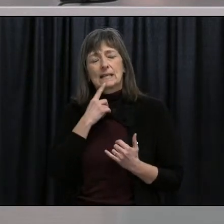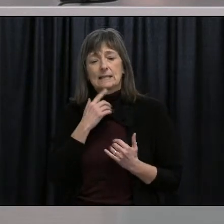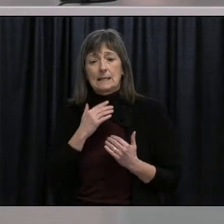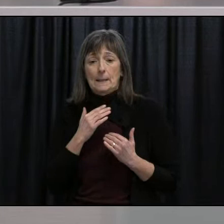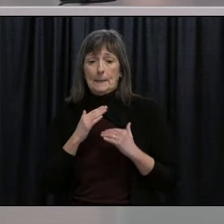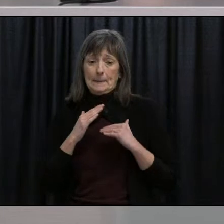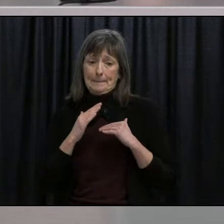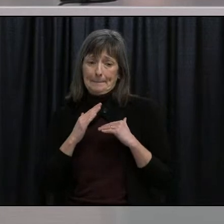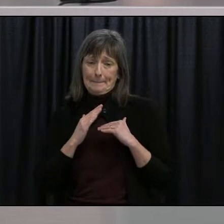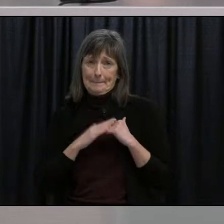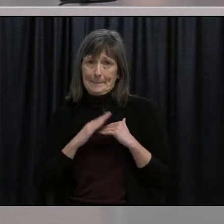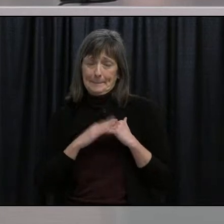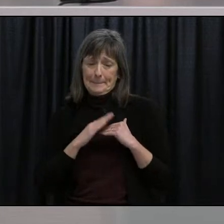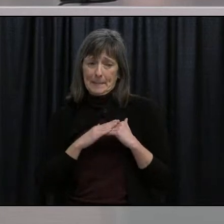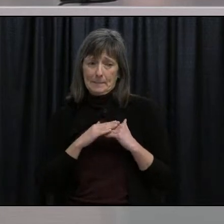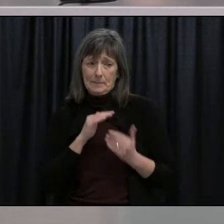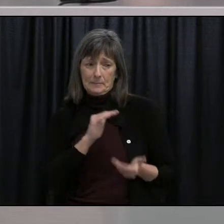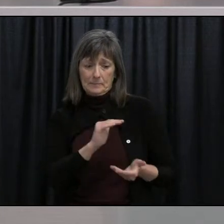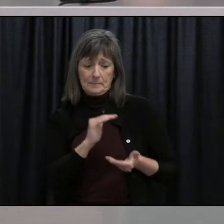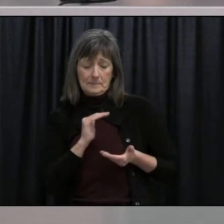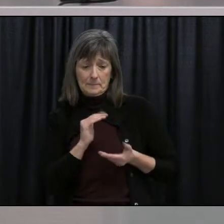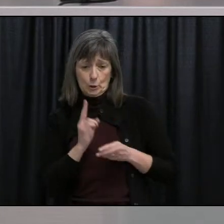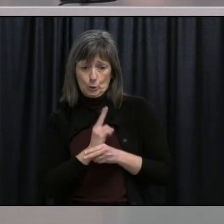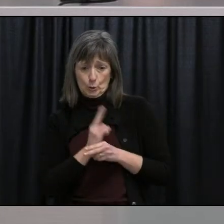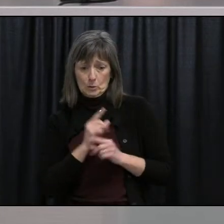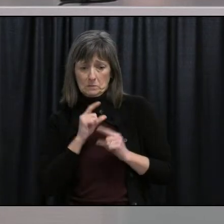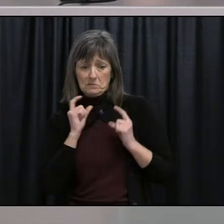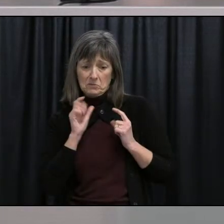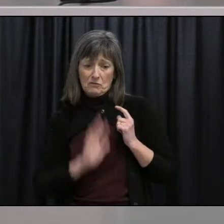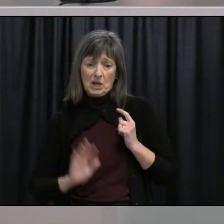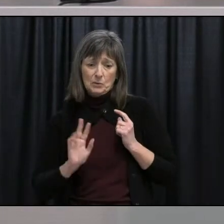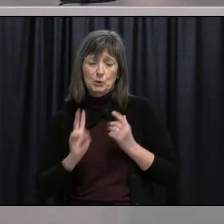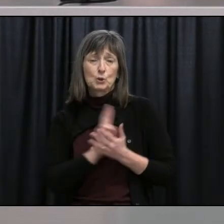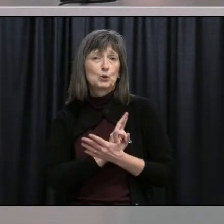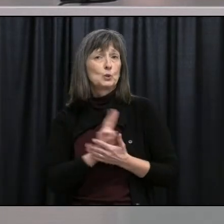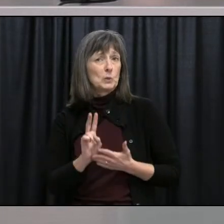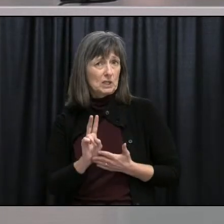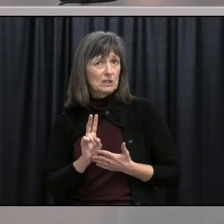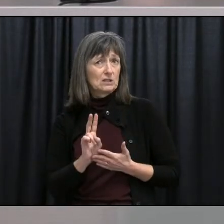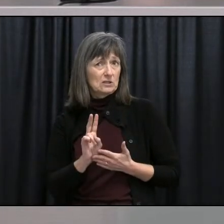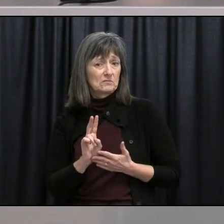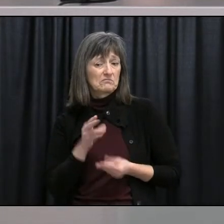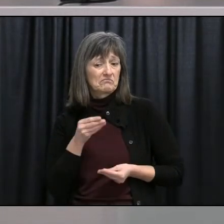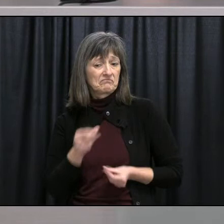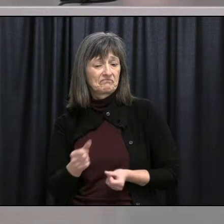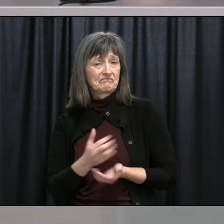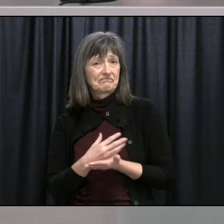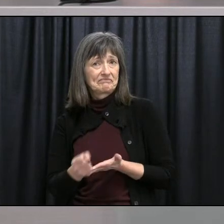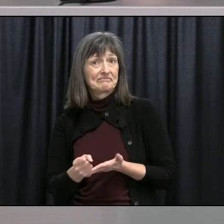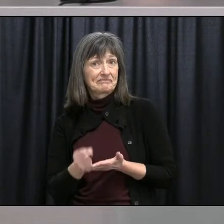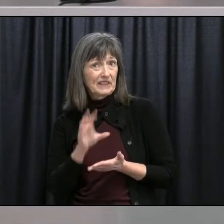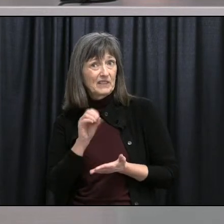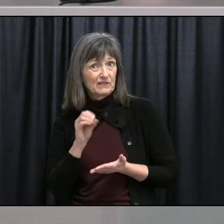about 10 days supply, or 2 weeks, I guess. I'm wondering if